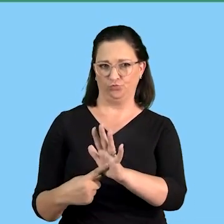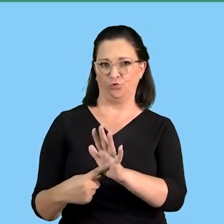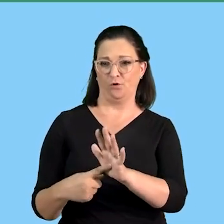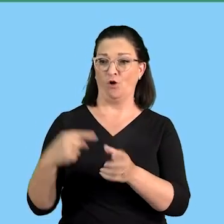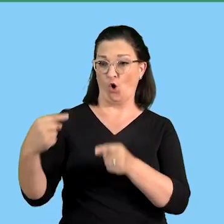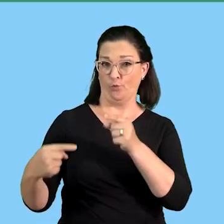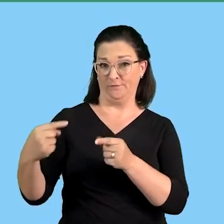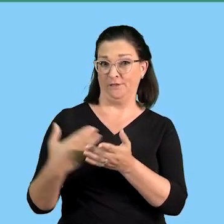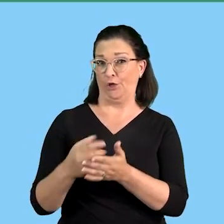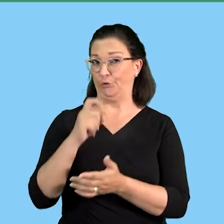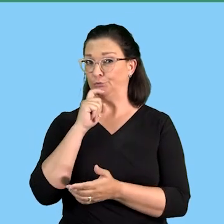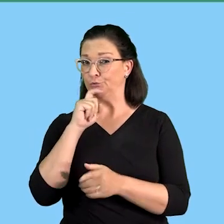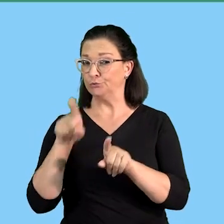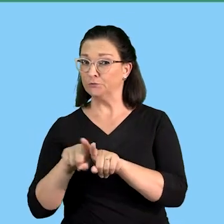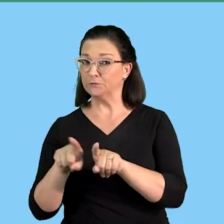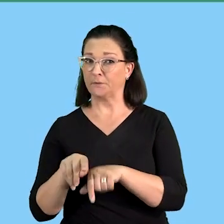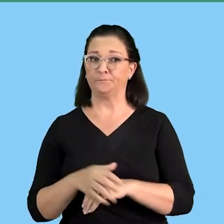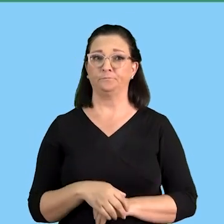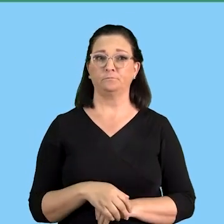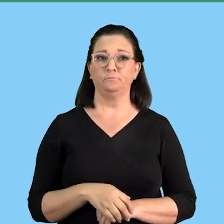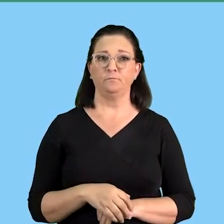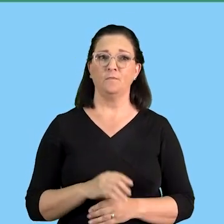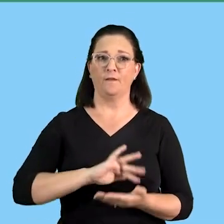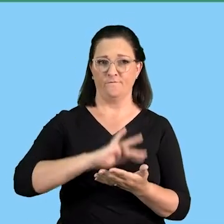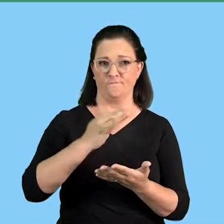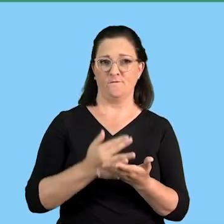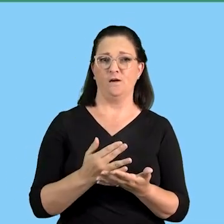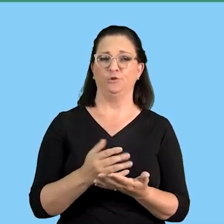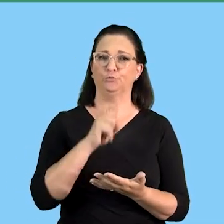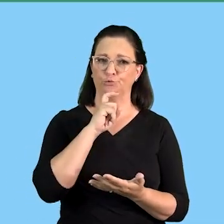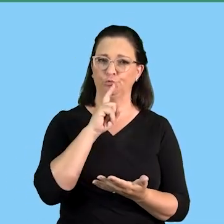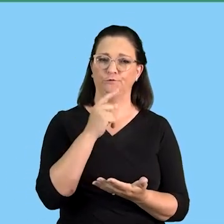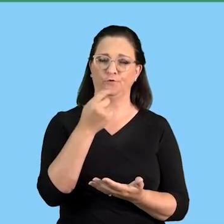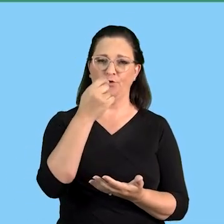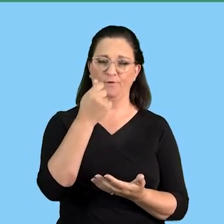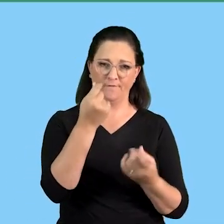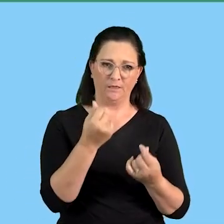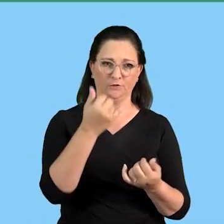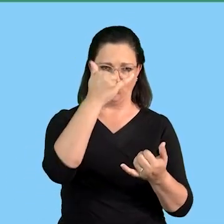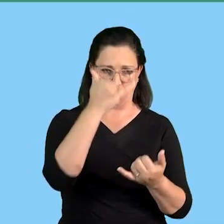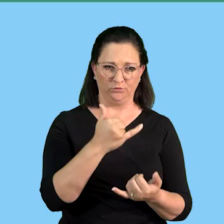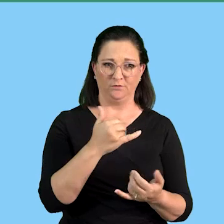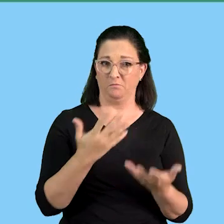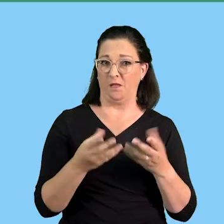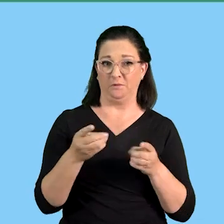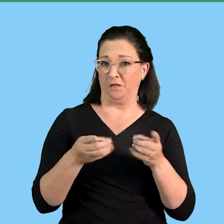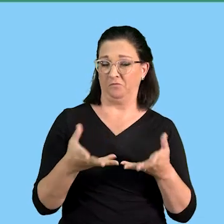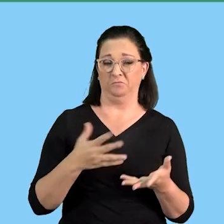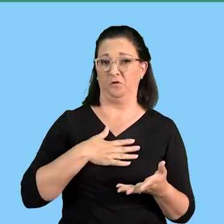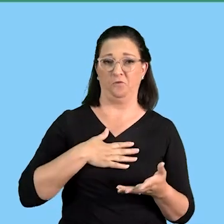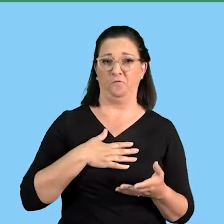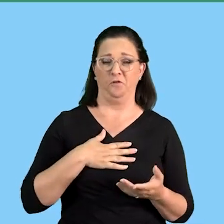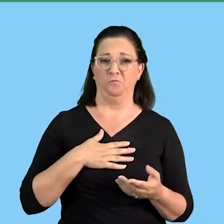competitors, and large amounts of funds are spent on financial audits, and then directors may not be motivated to work very